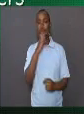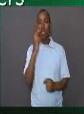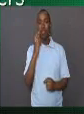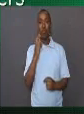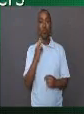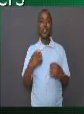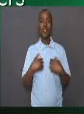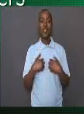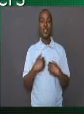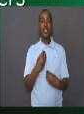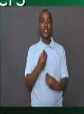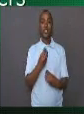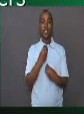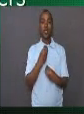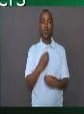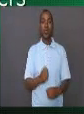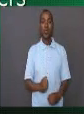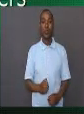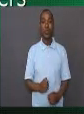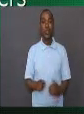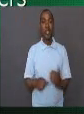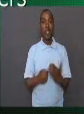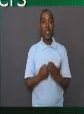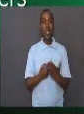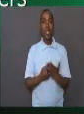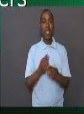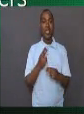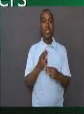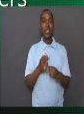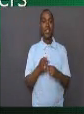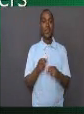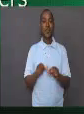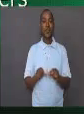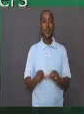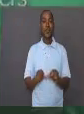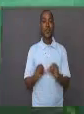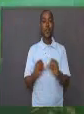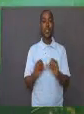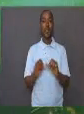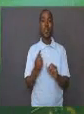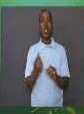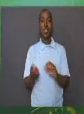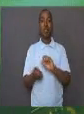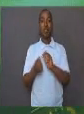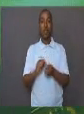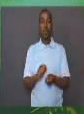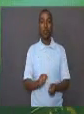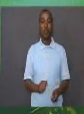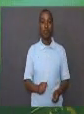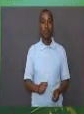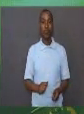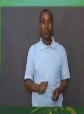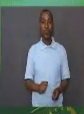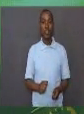plants. This naming continues along every chain. At the end